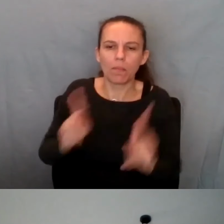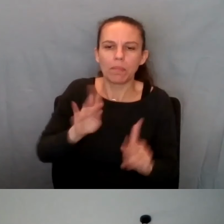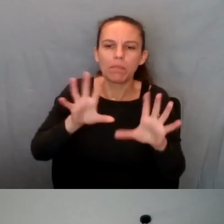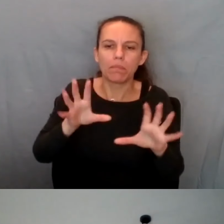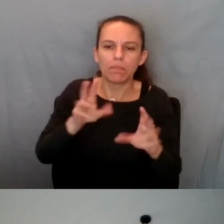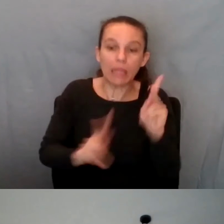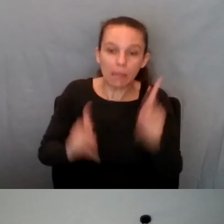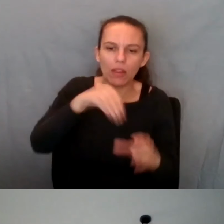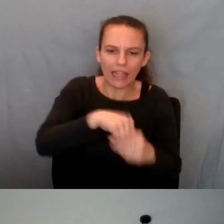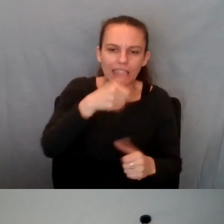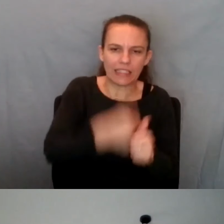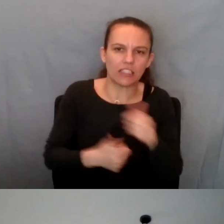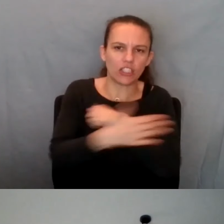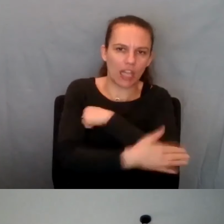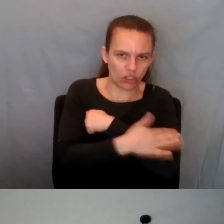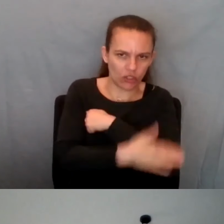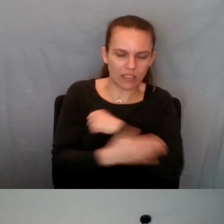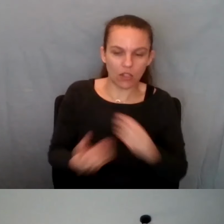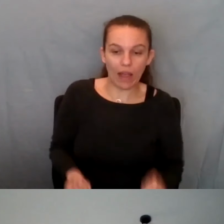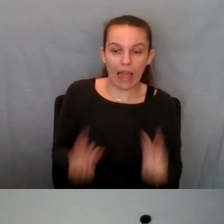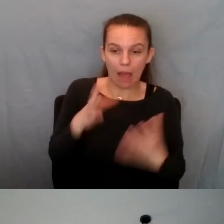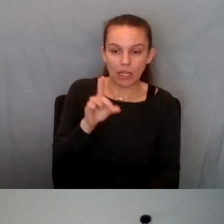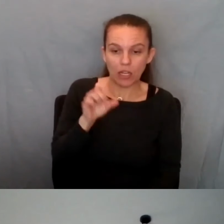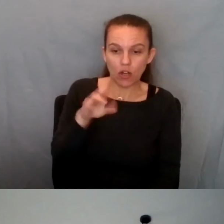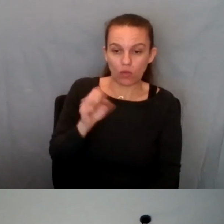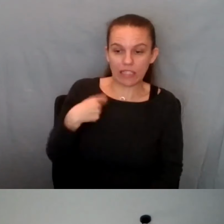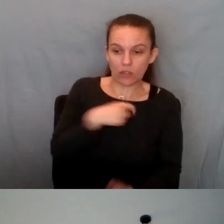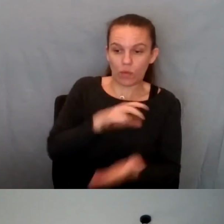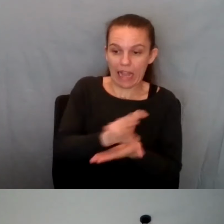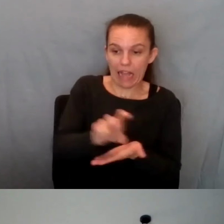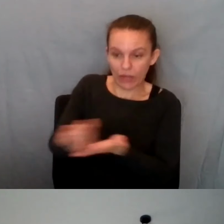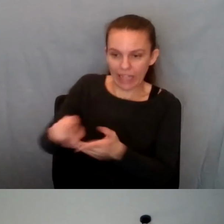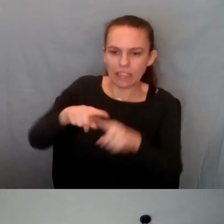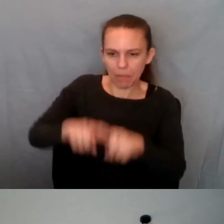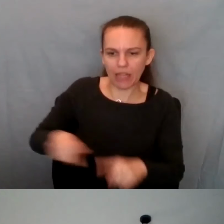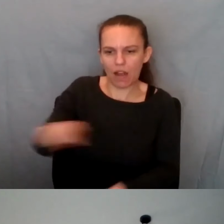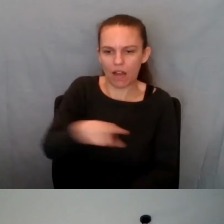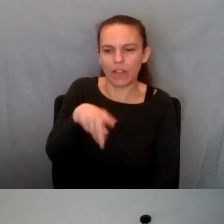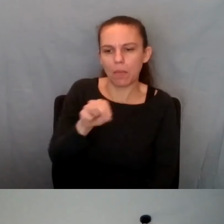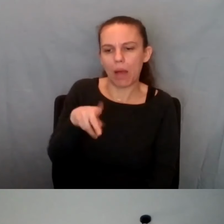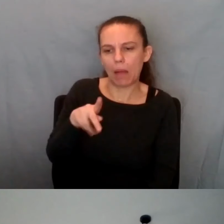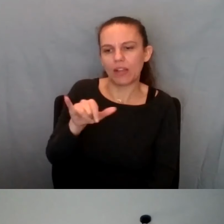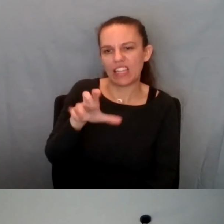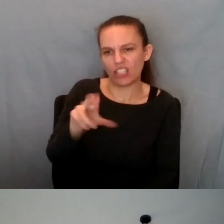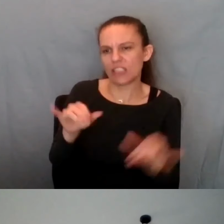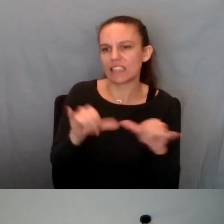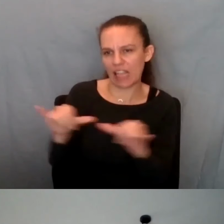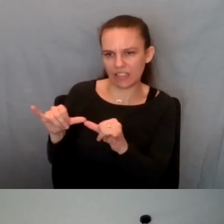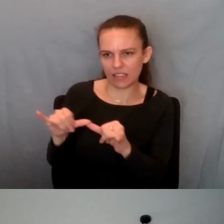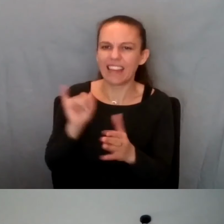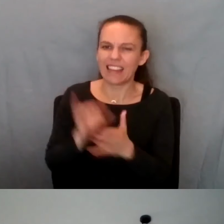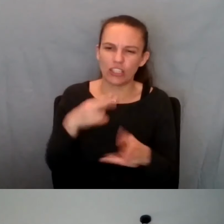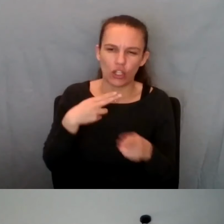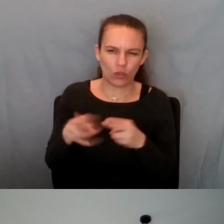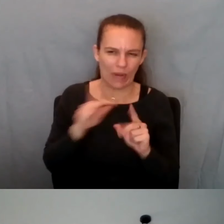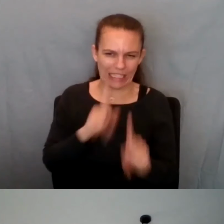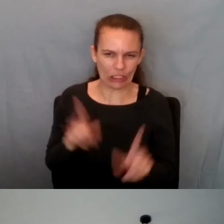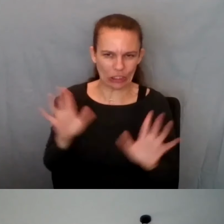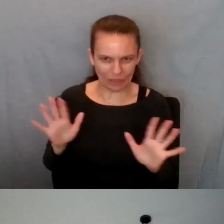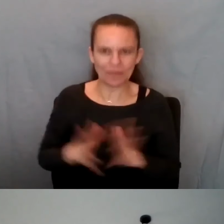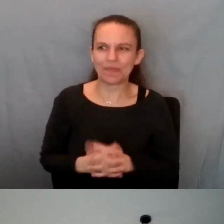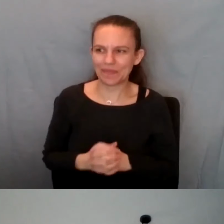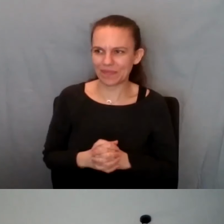depends on the total population size of the countries. That's the short story. Thank you very much. I think we